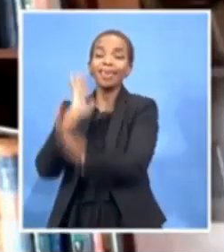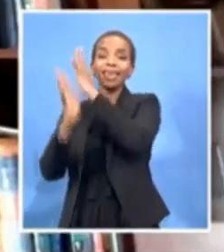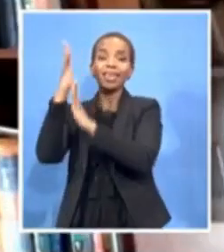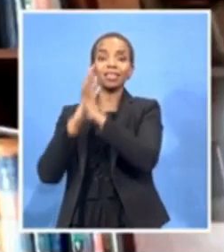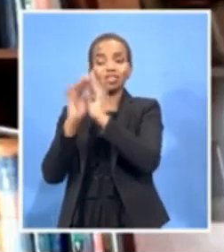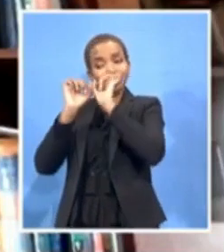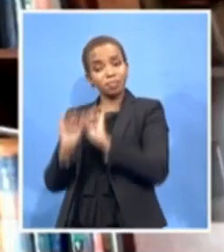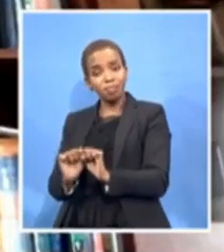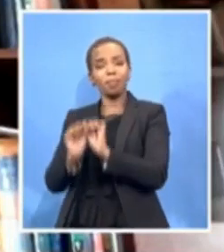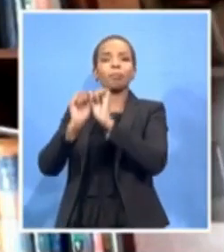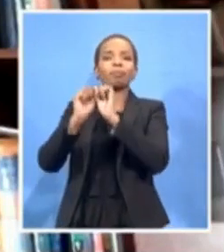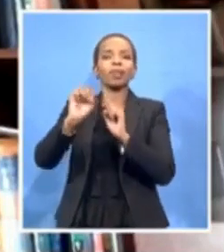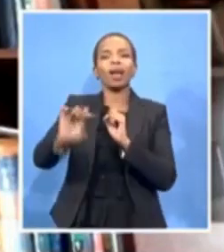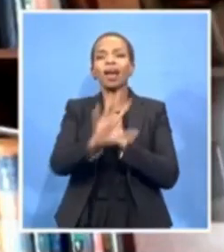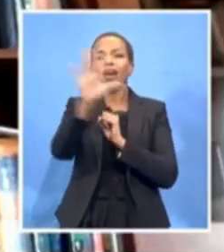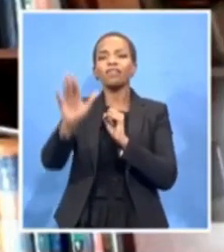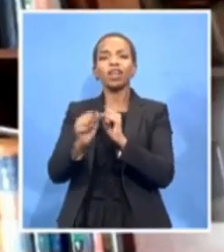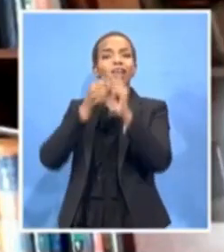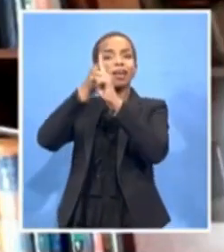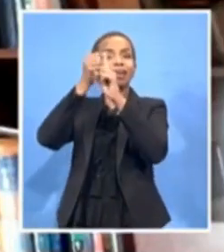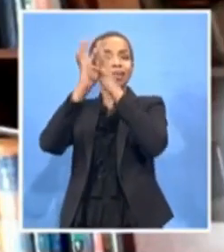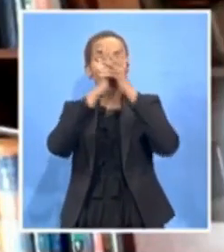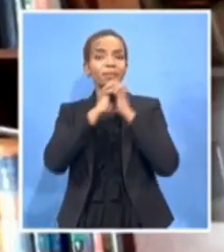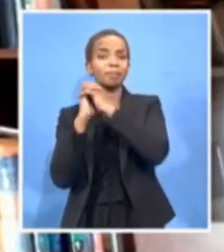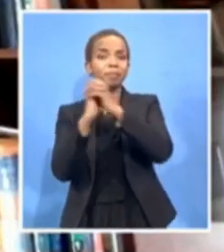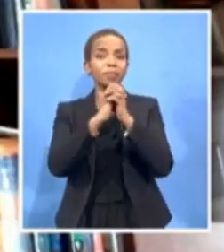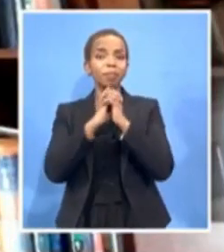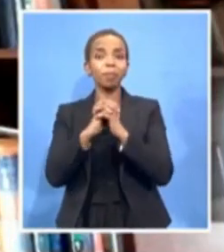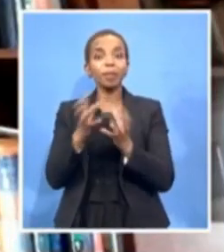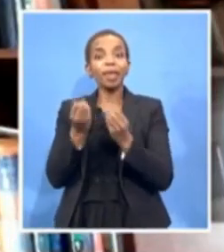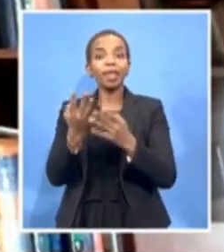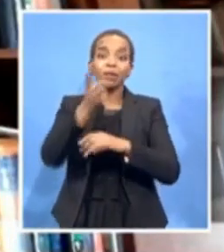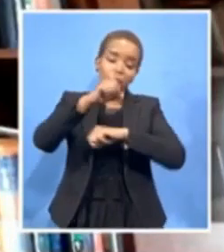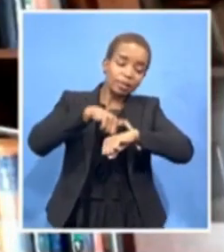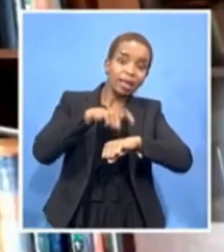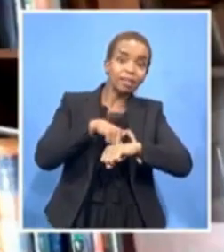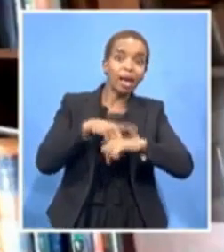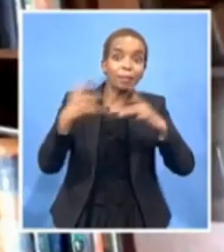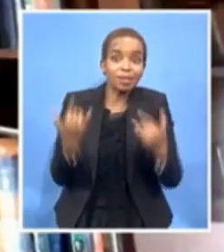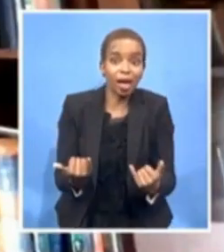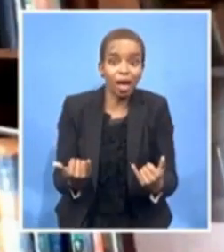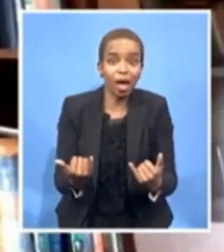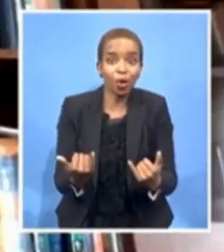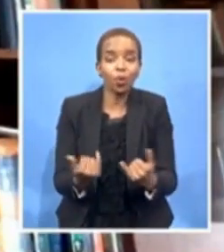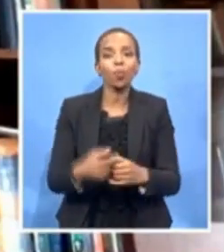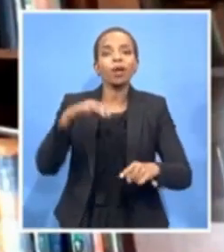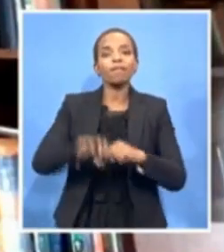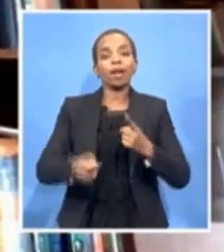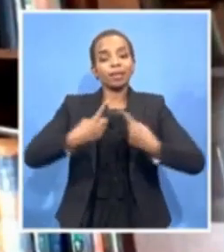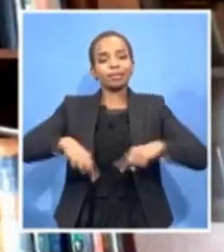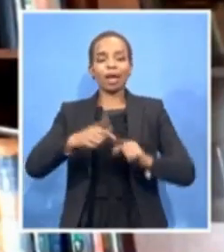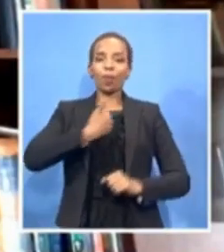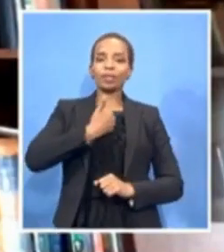certain extent given the constraints of time, we find ourselves at a time when we have gone through those